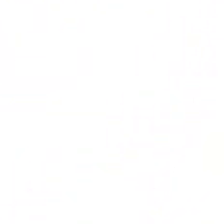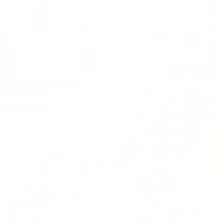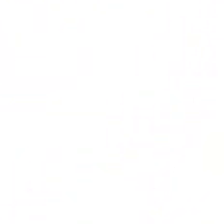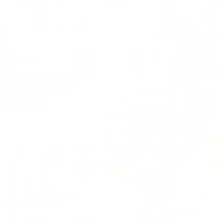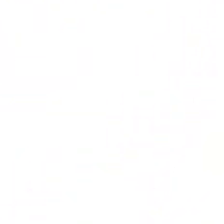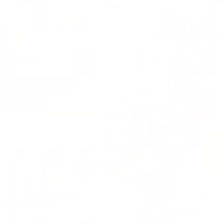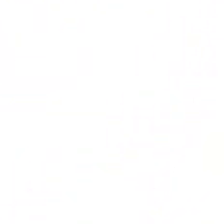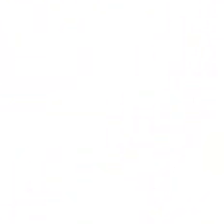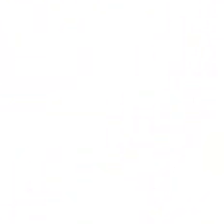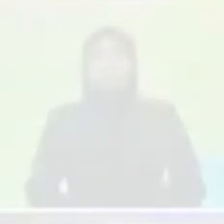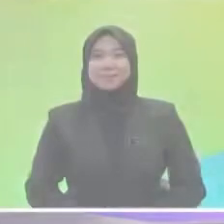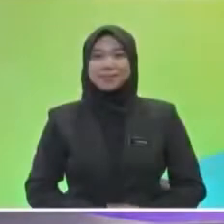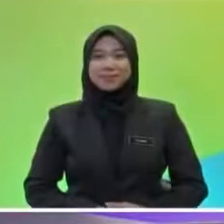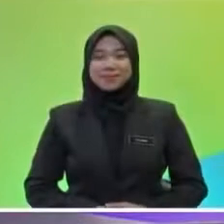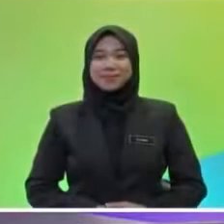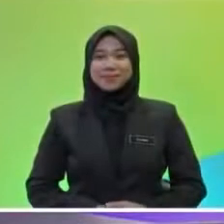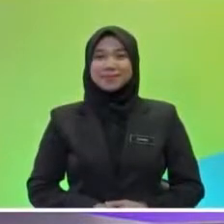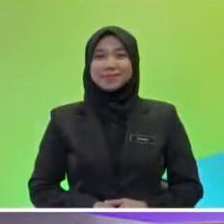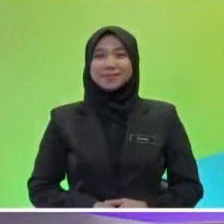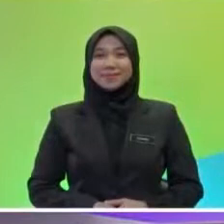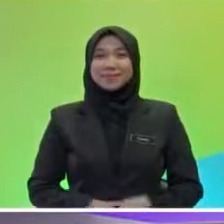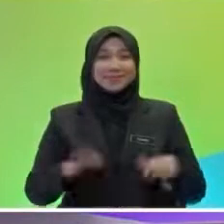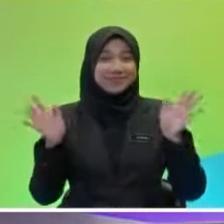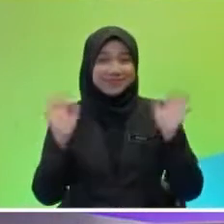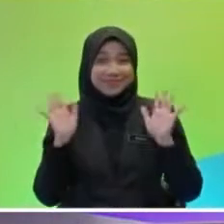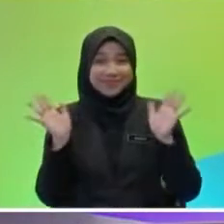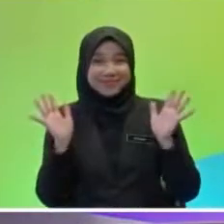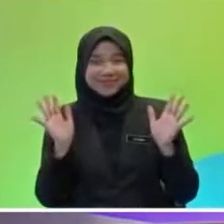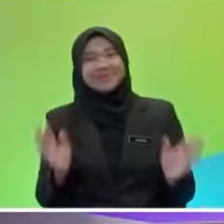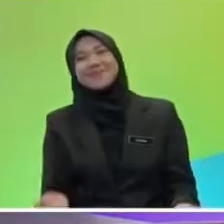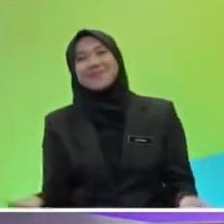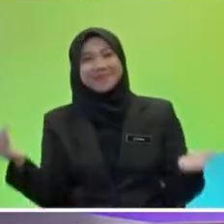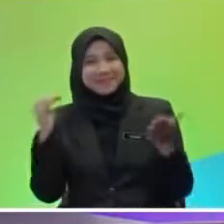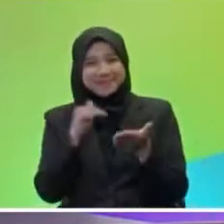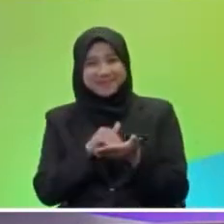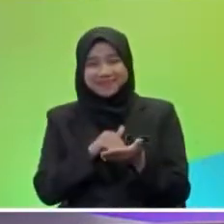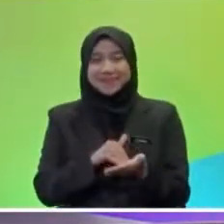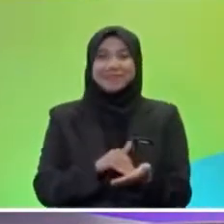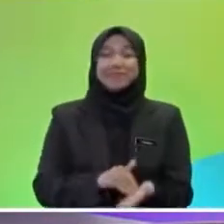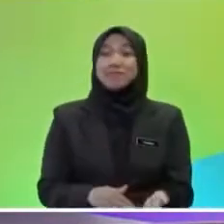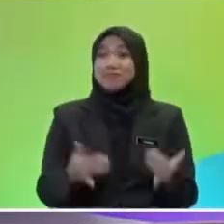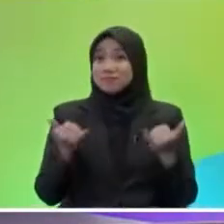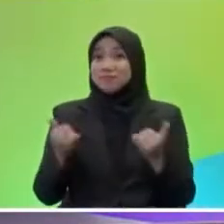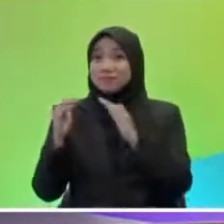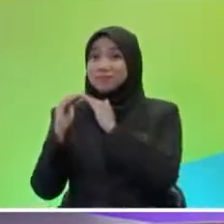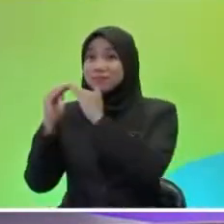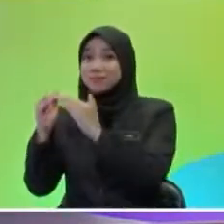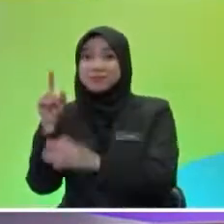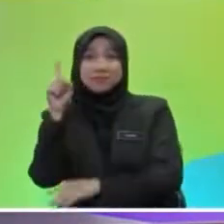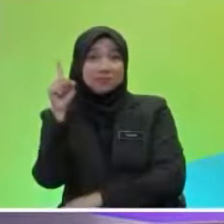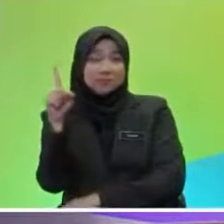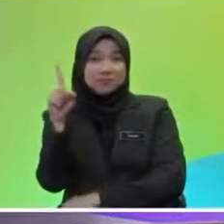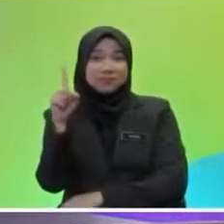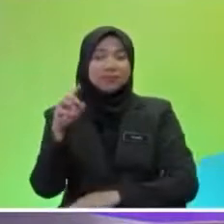Didik TV KPM. Hi pupils, welcome back to Didik TV KPM. And for Tahap 1 today, we are